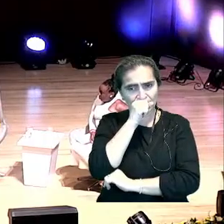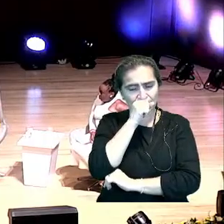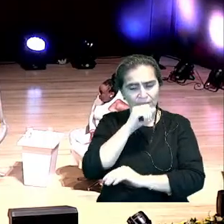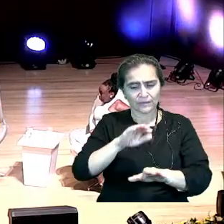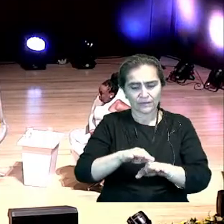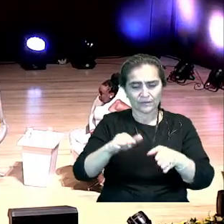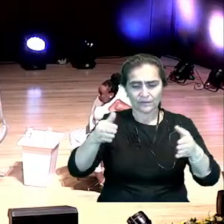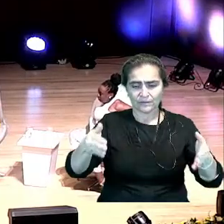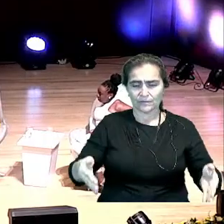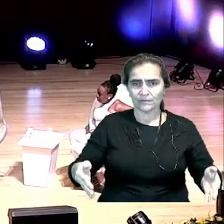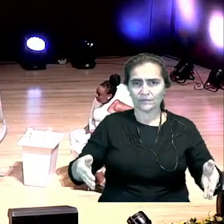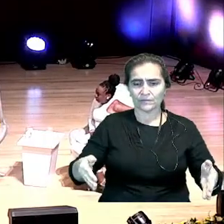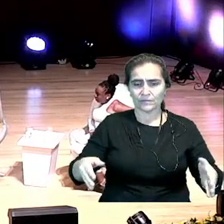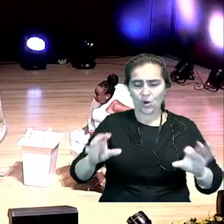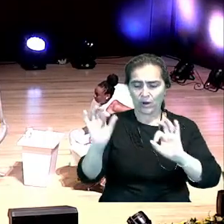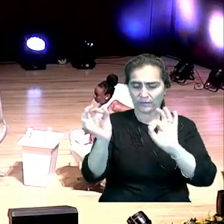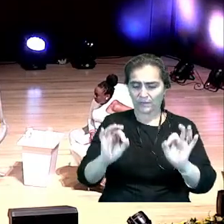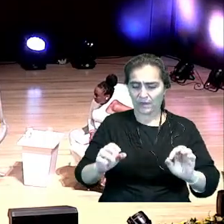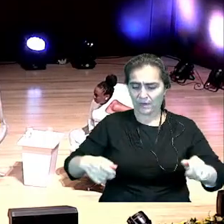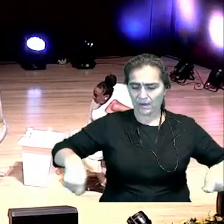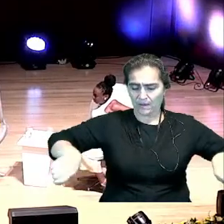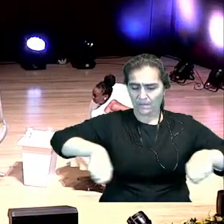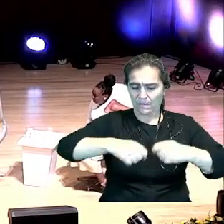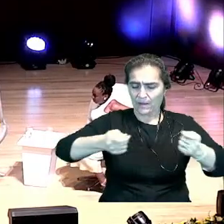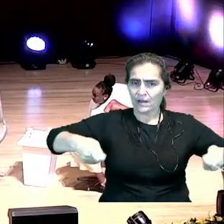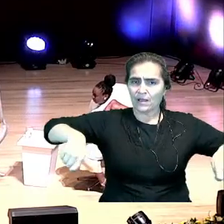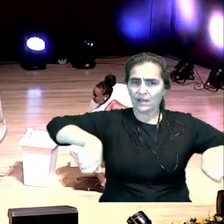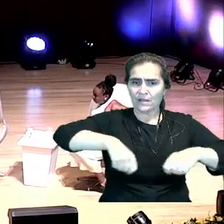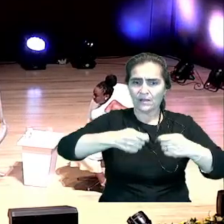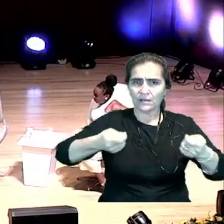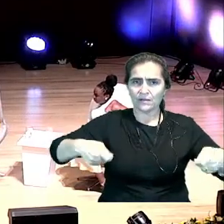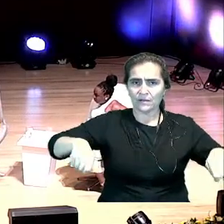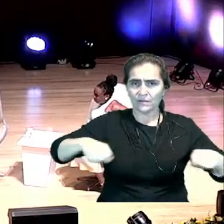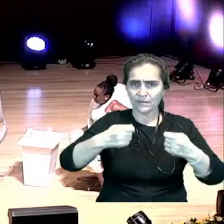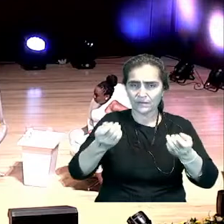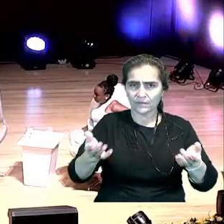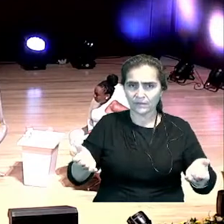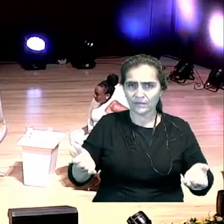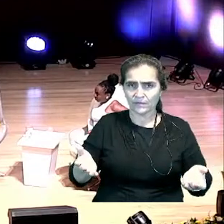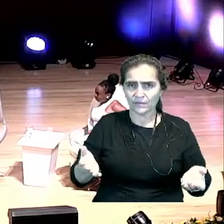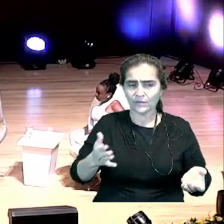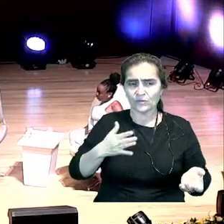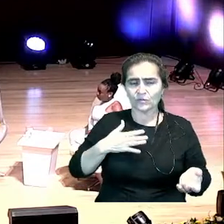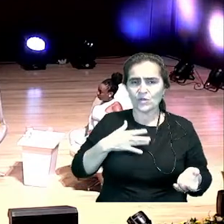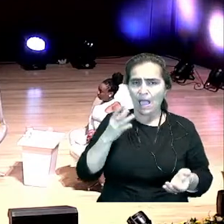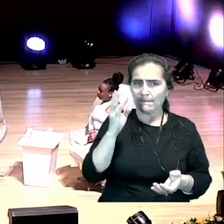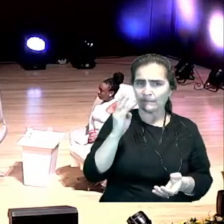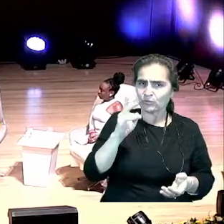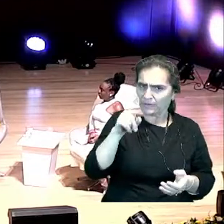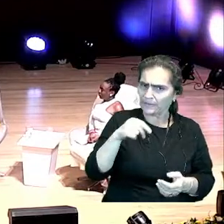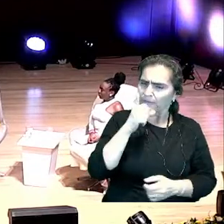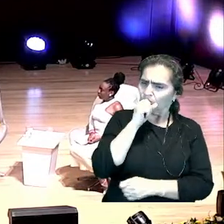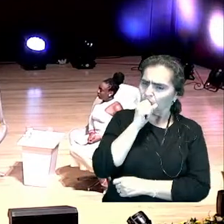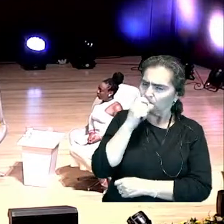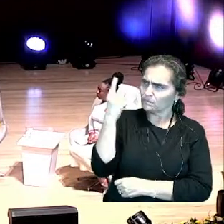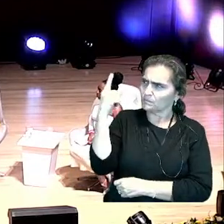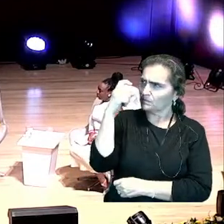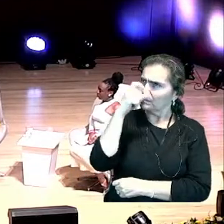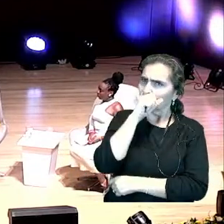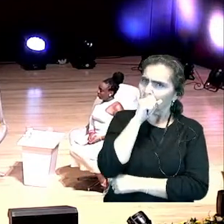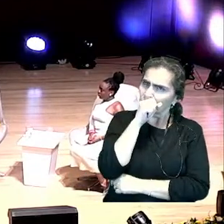only role we have left was to serve others, people's tables, or dance our cultural dances, you